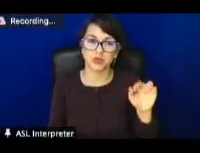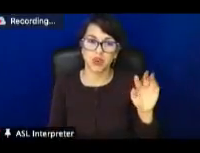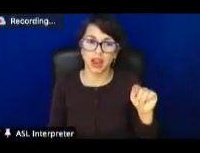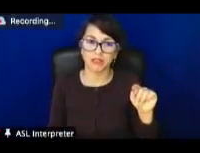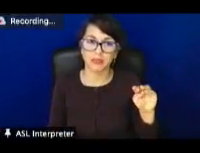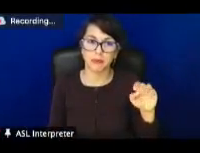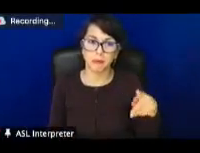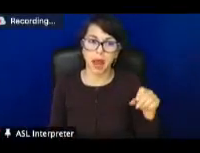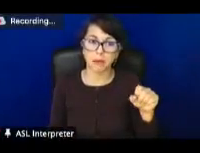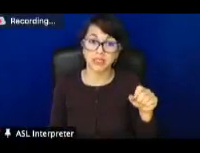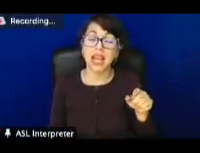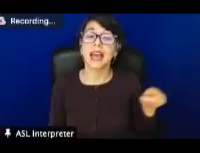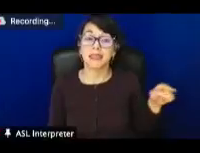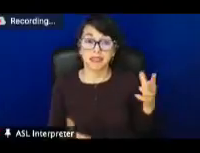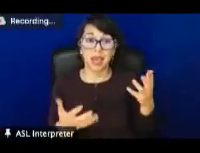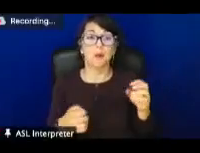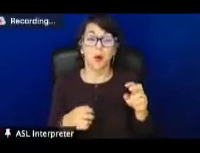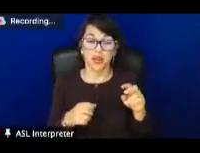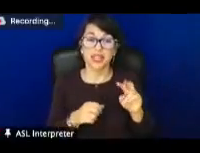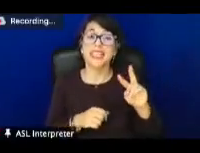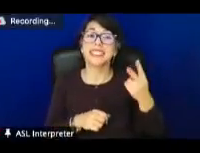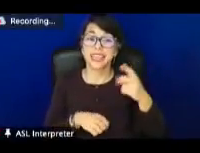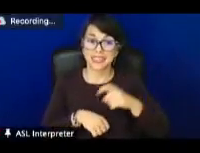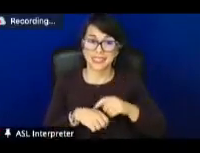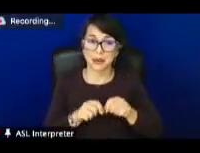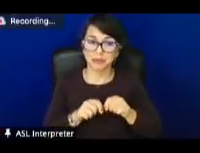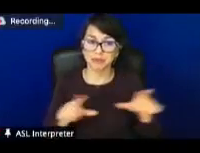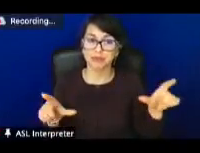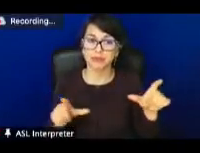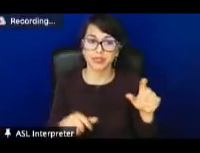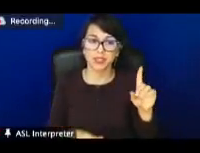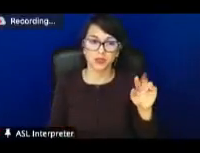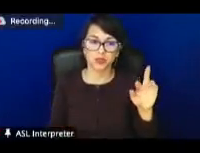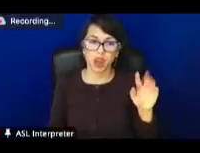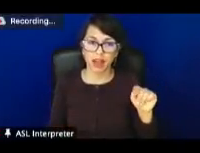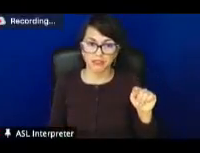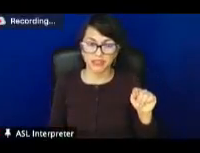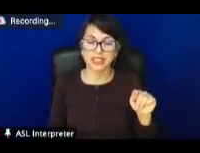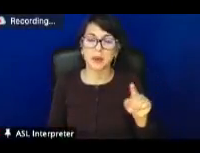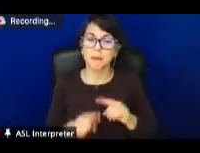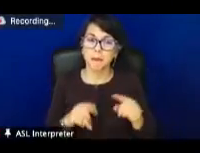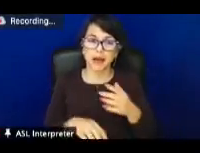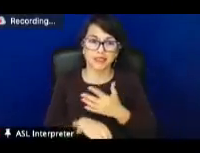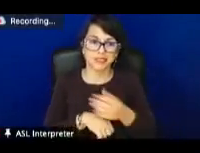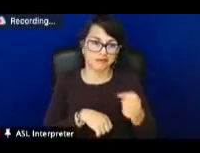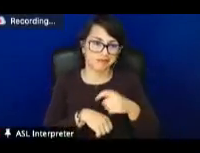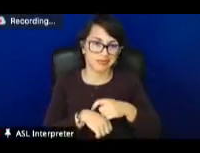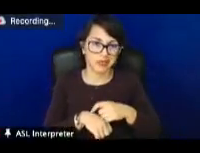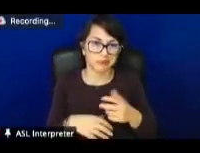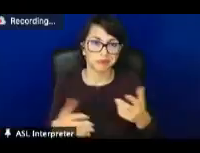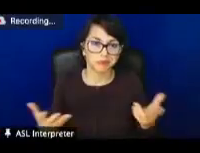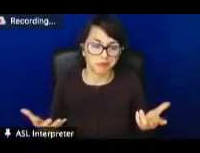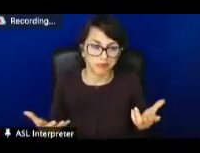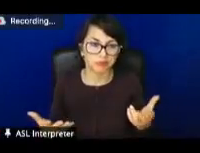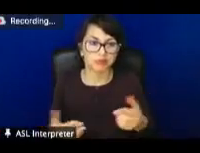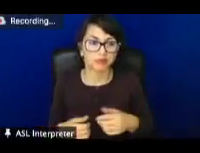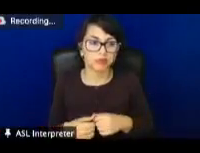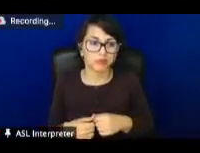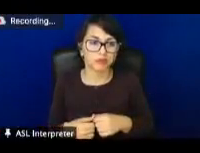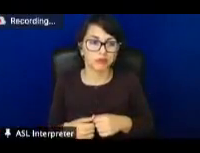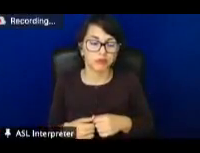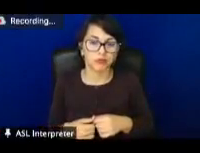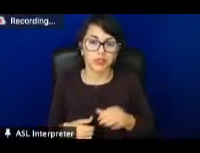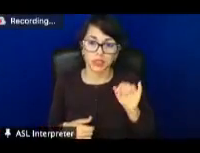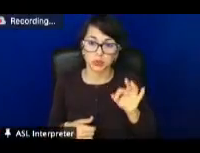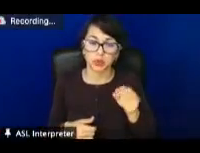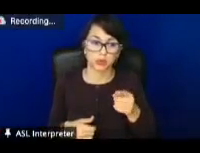but ran out of time. And one of the things this commission needs to decide at some point is whether or not it's going to do a second set of